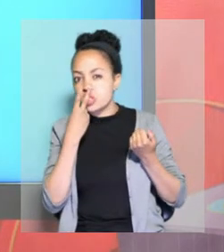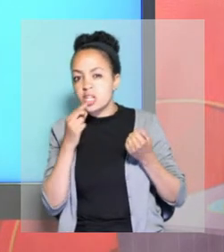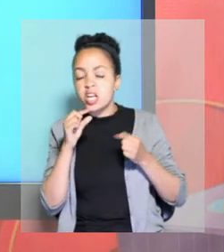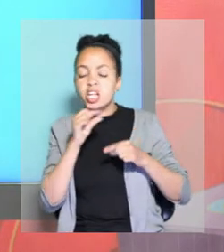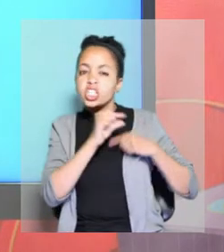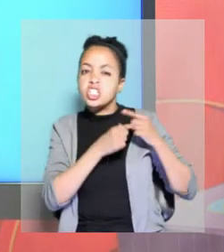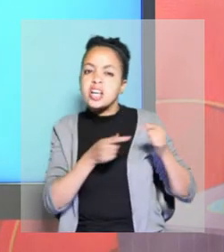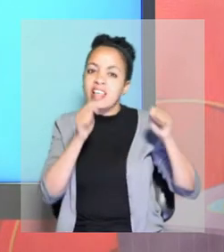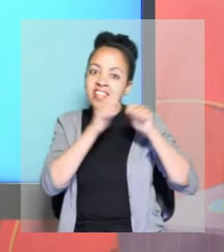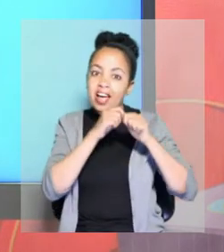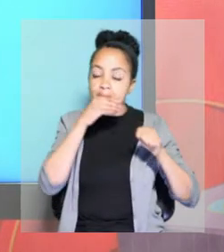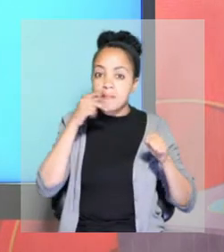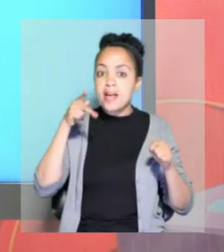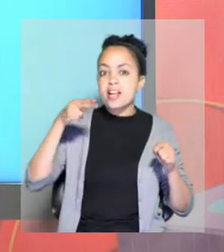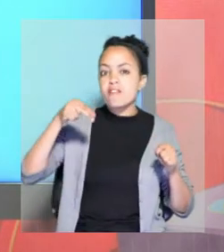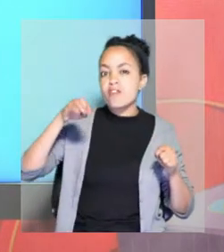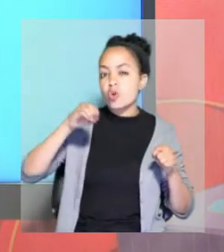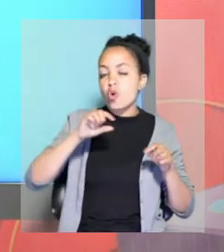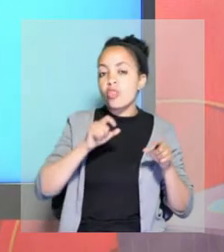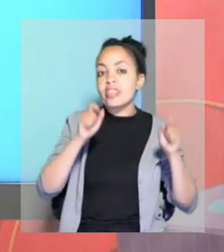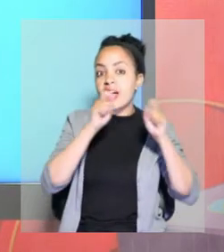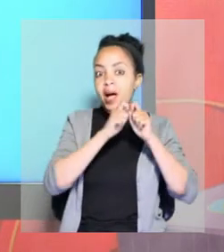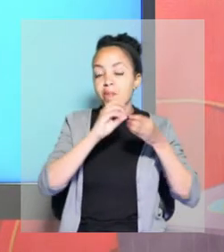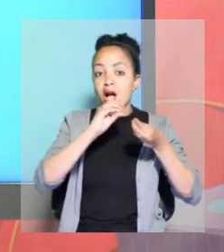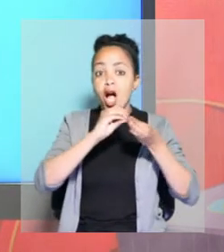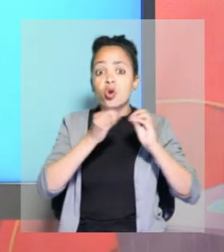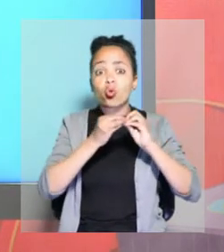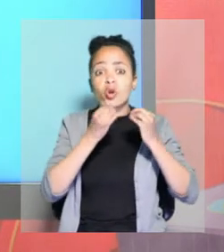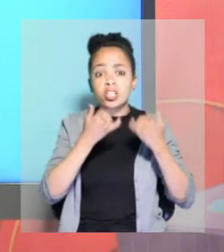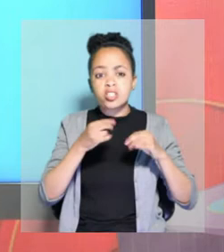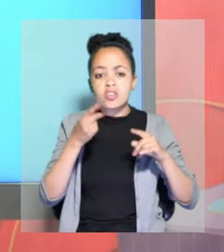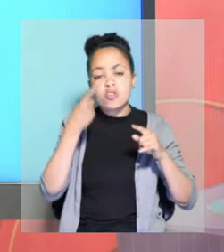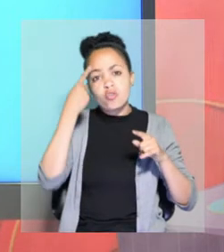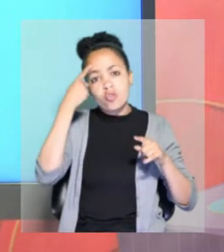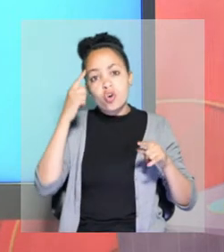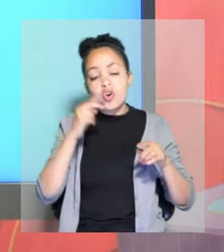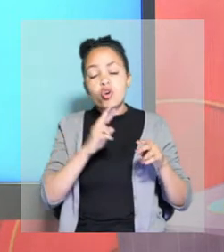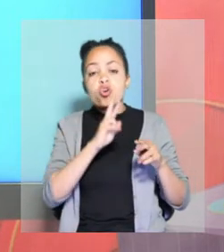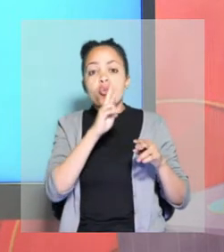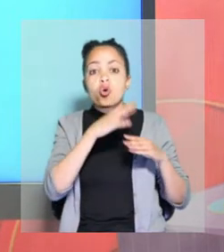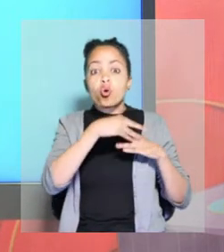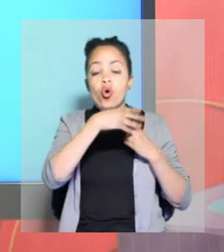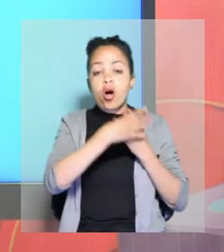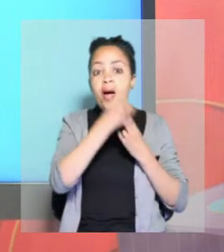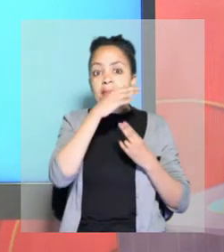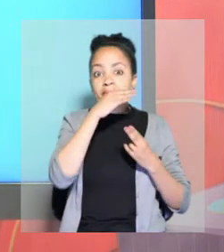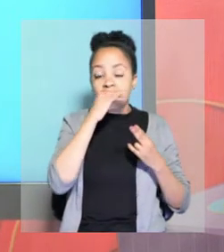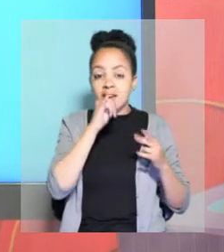genotype and phenotypic calculation for monohybrid and dihybrid clause.